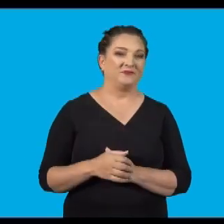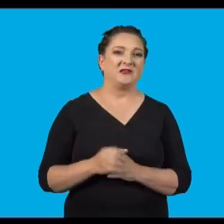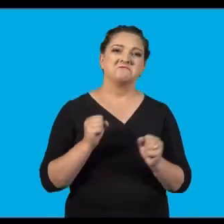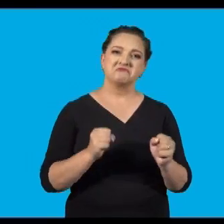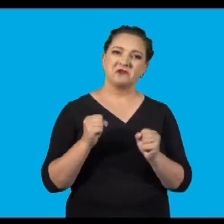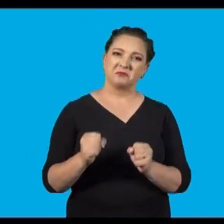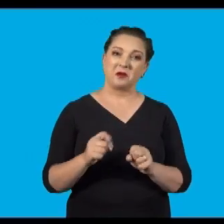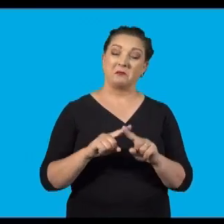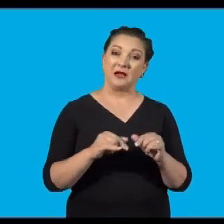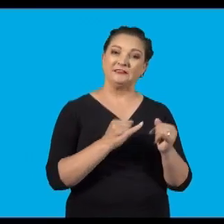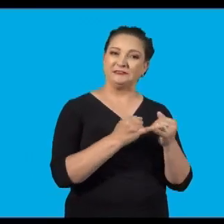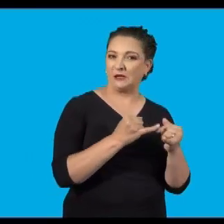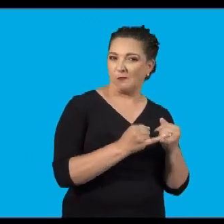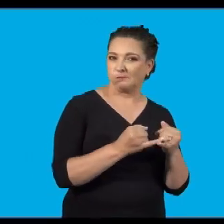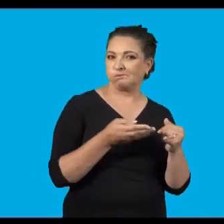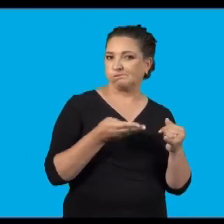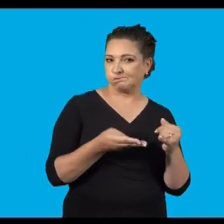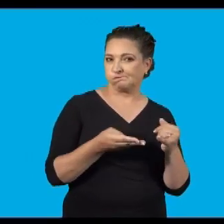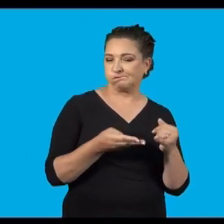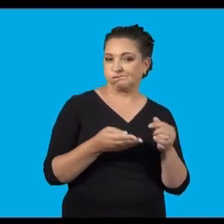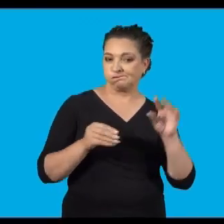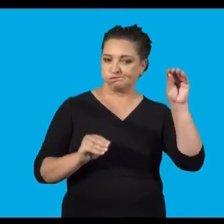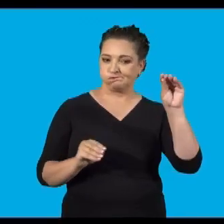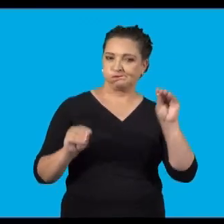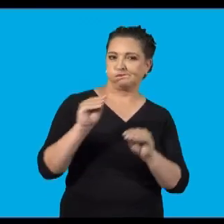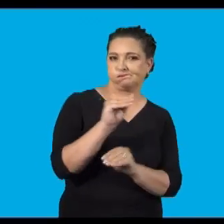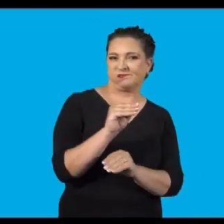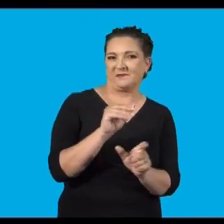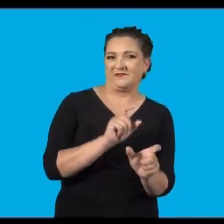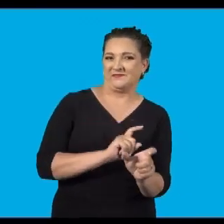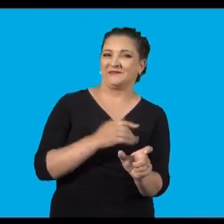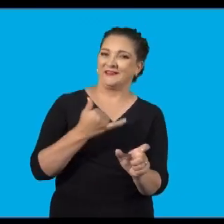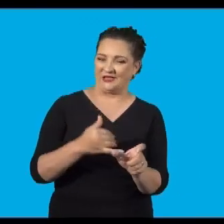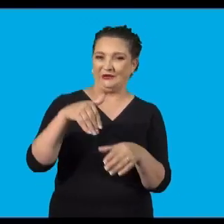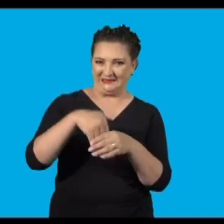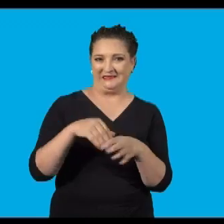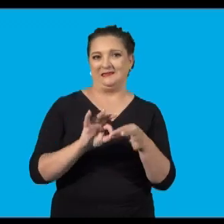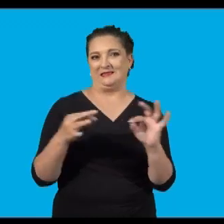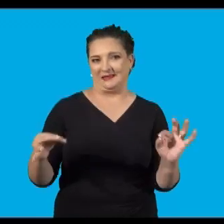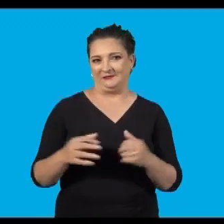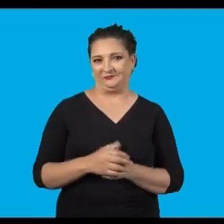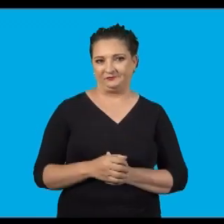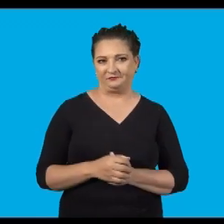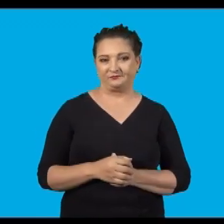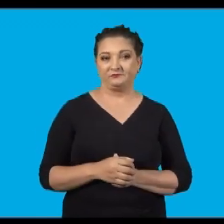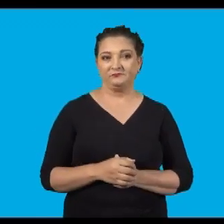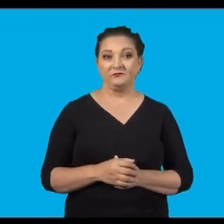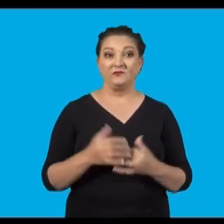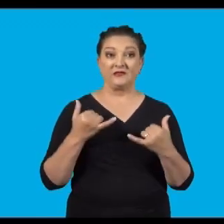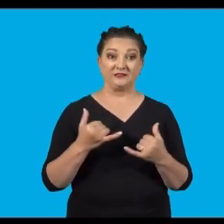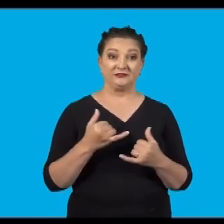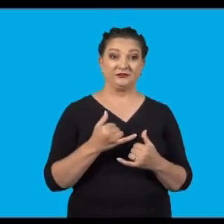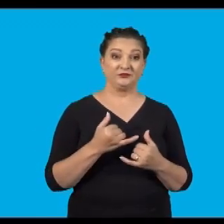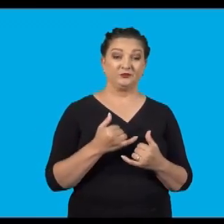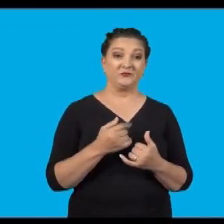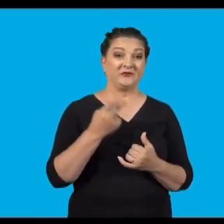then there is my subject. It becomes my object in the sentence now, all right? So in this